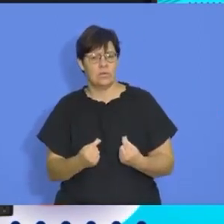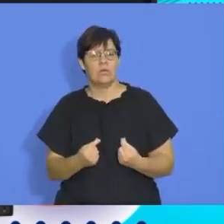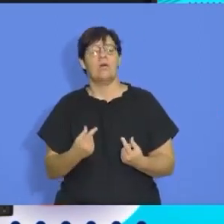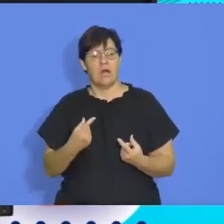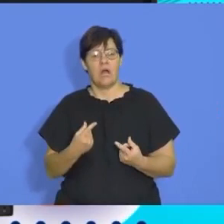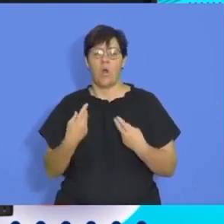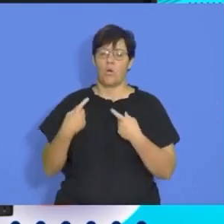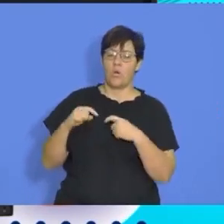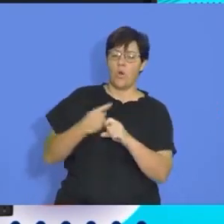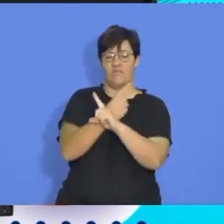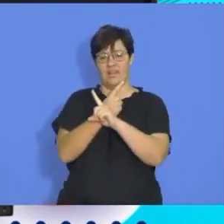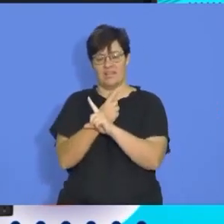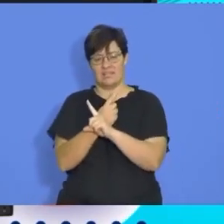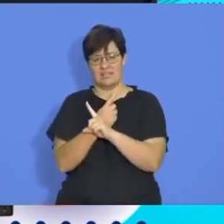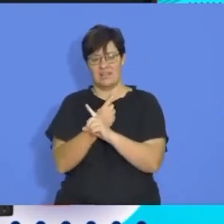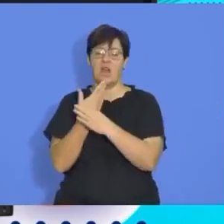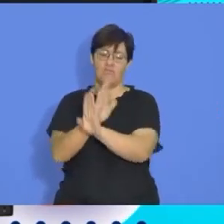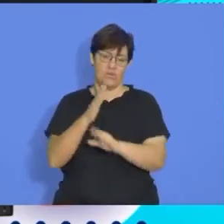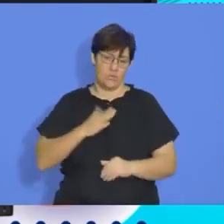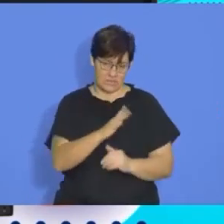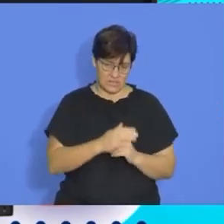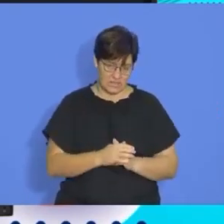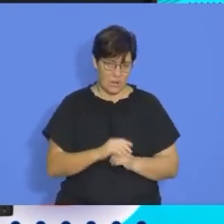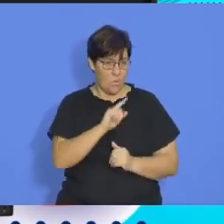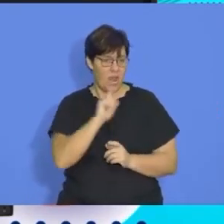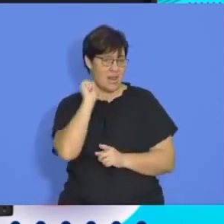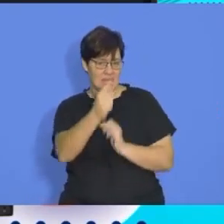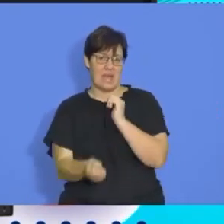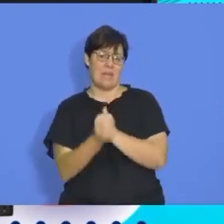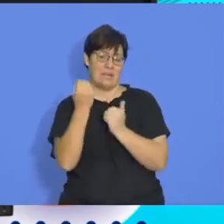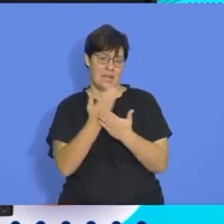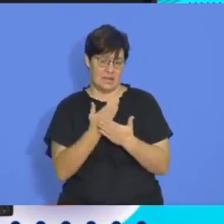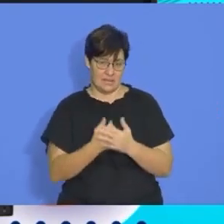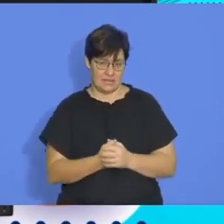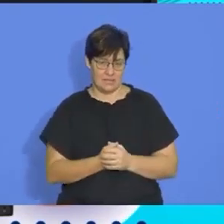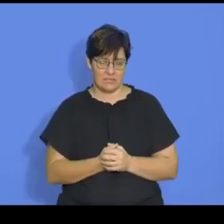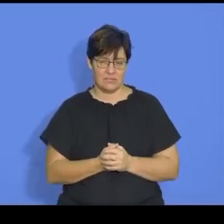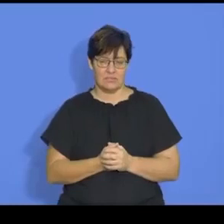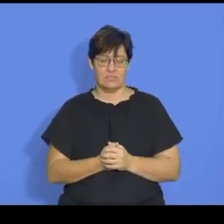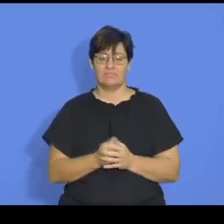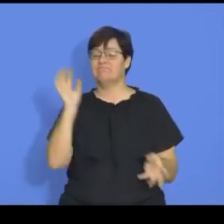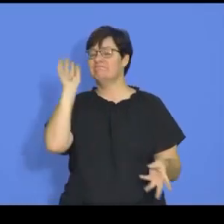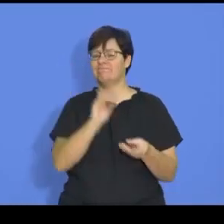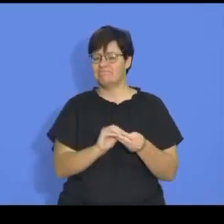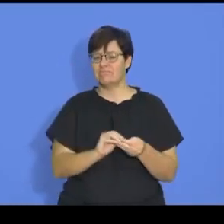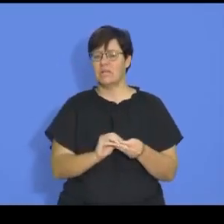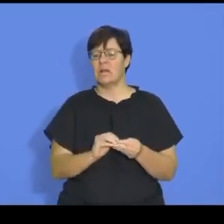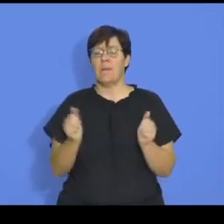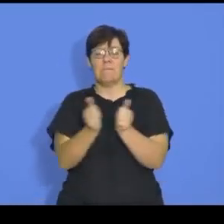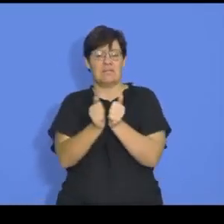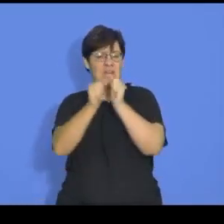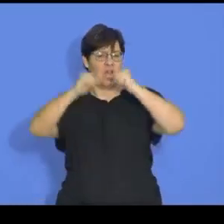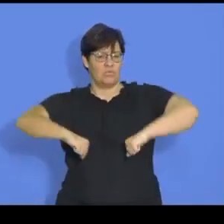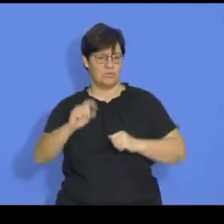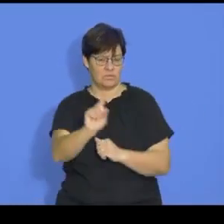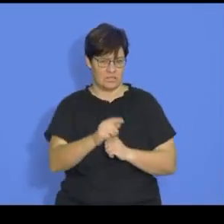to avoid conflict, which could happen later on. Okay, so let's recap on what is a